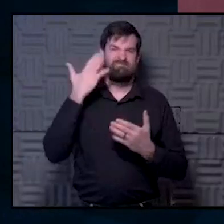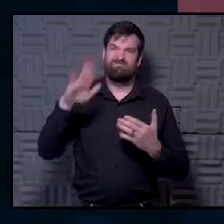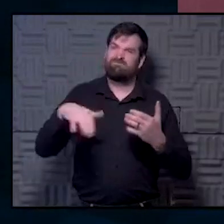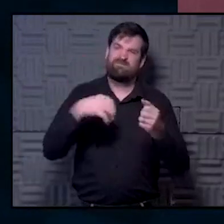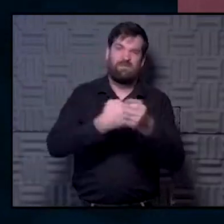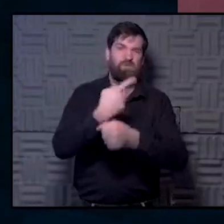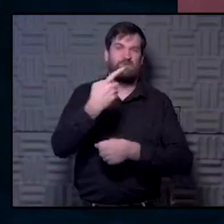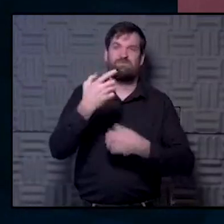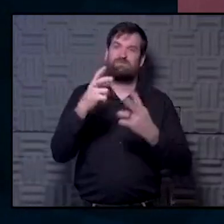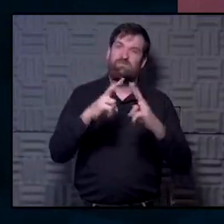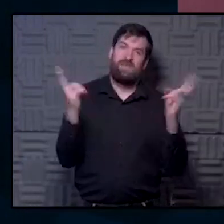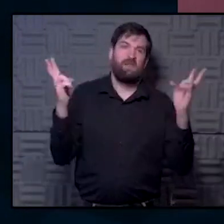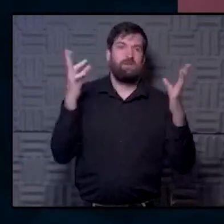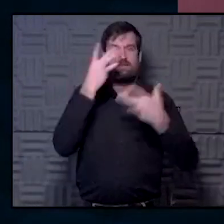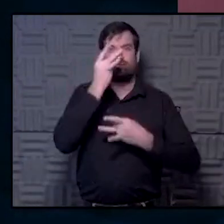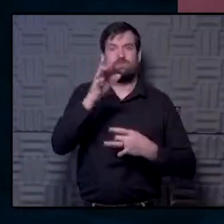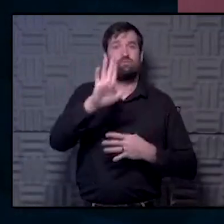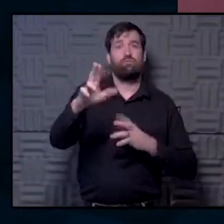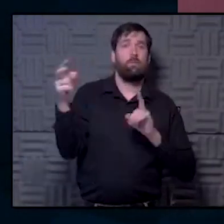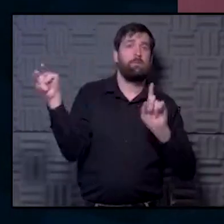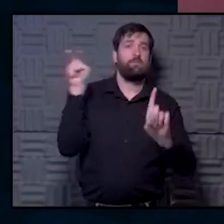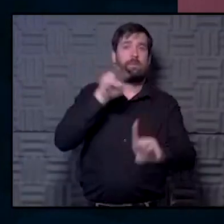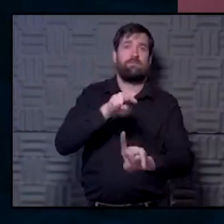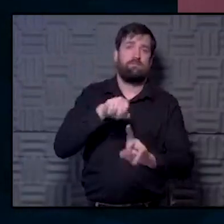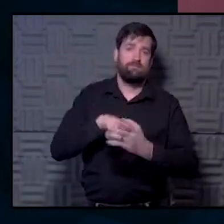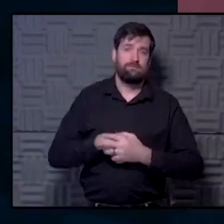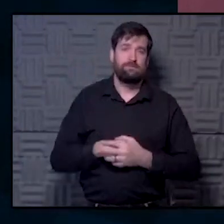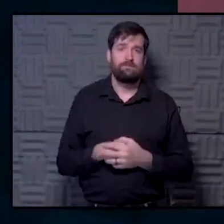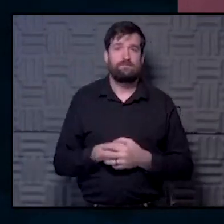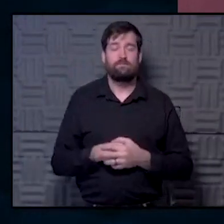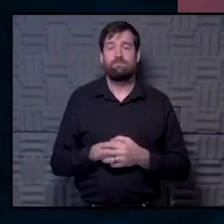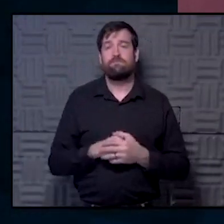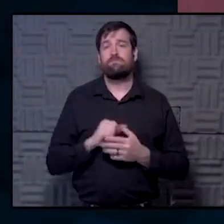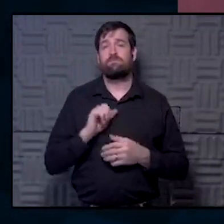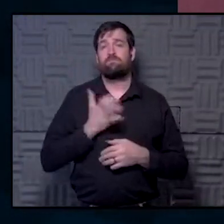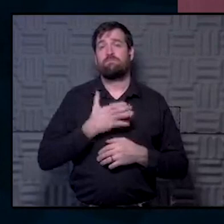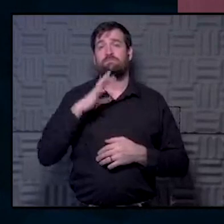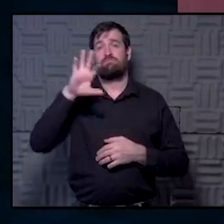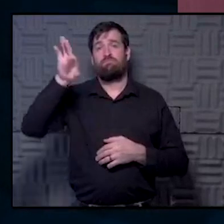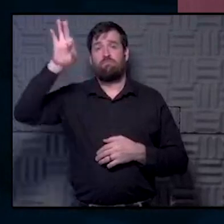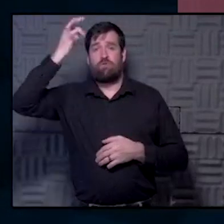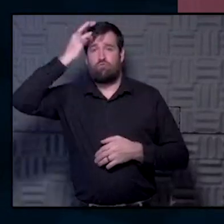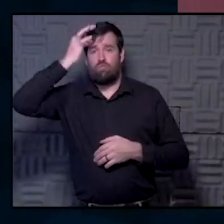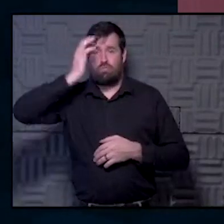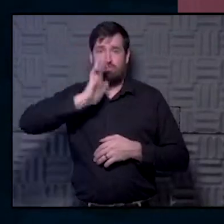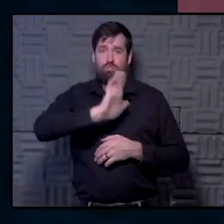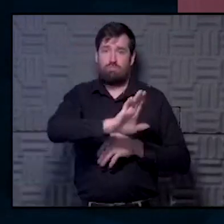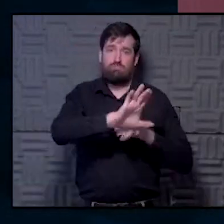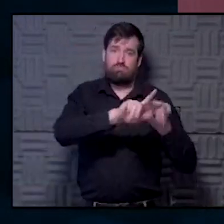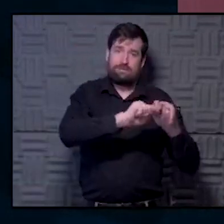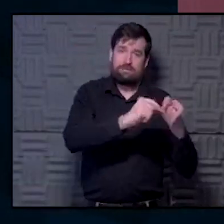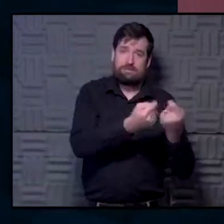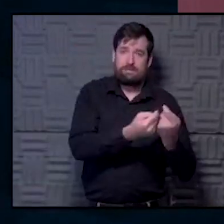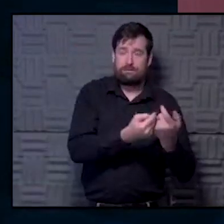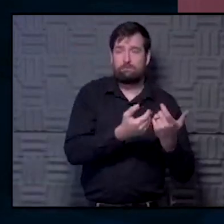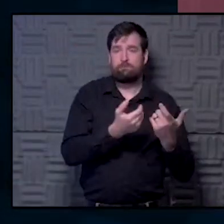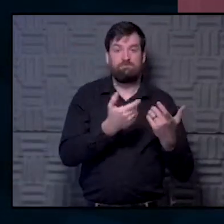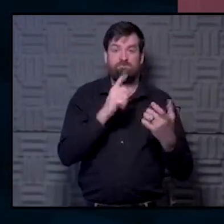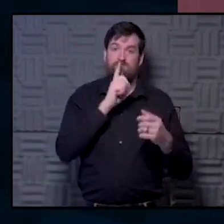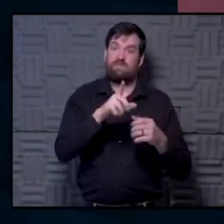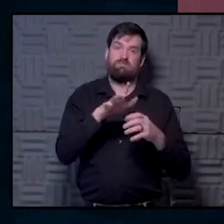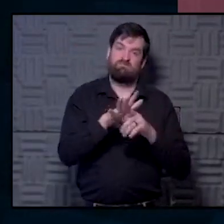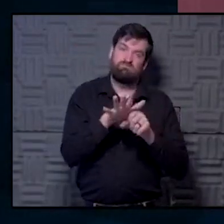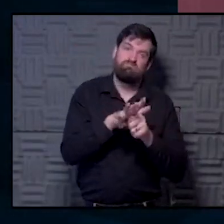very interested in your perspective on how our federal government and your teams, and really the